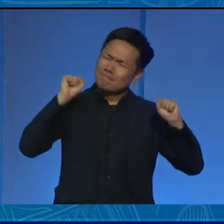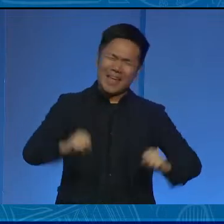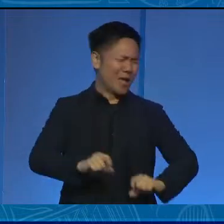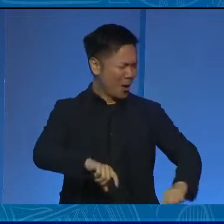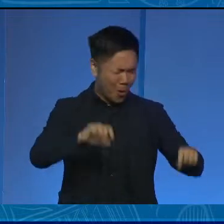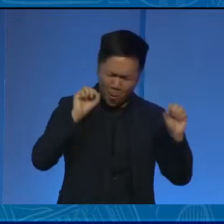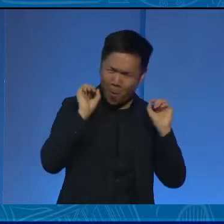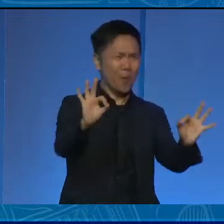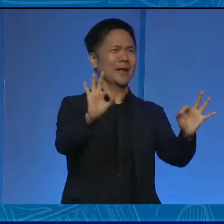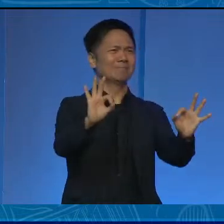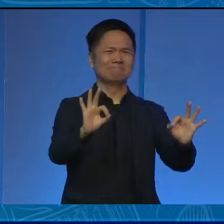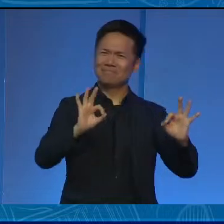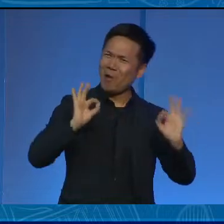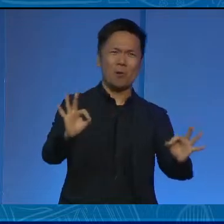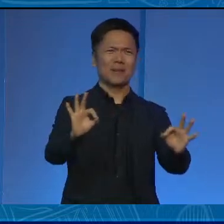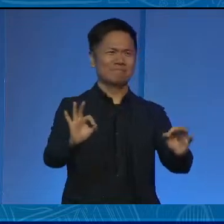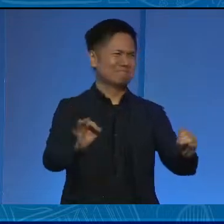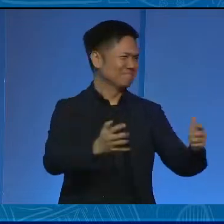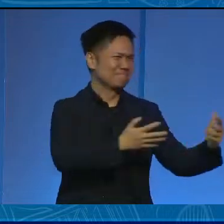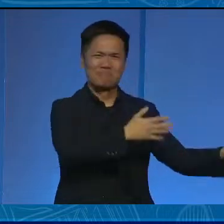can bring this spirit,